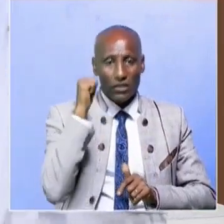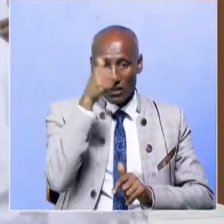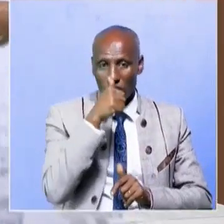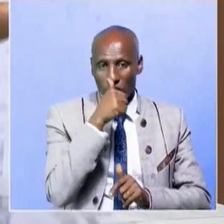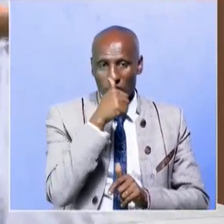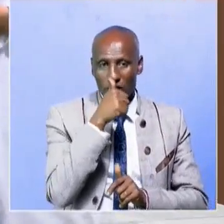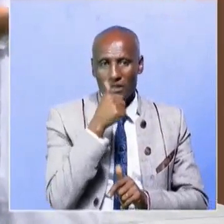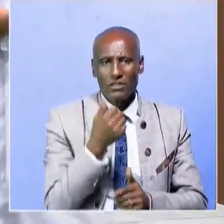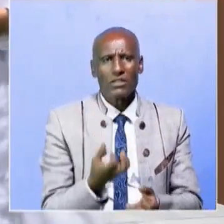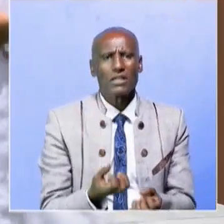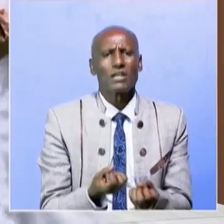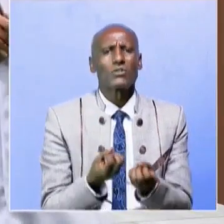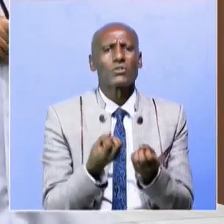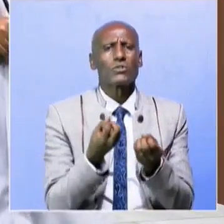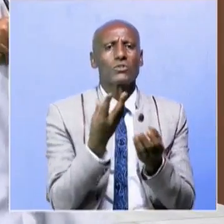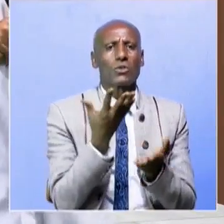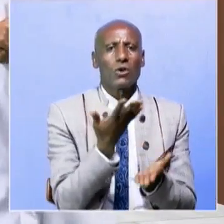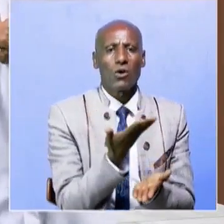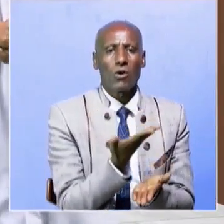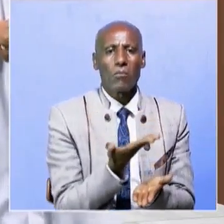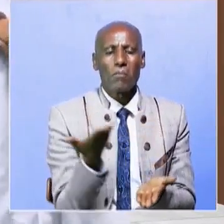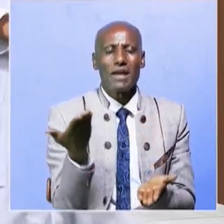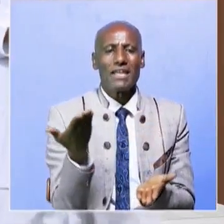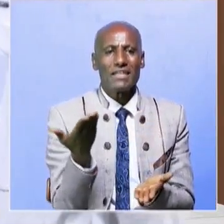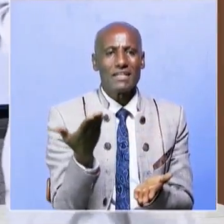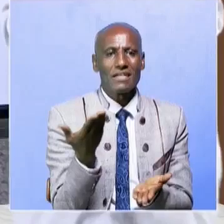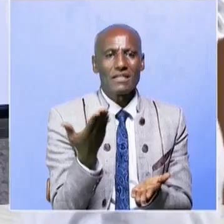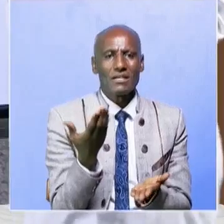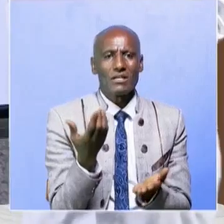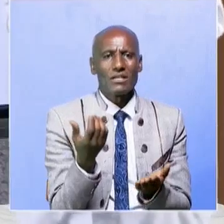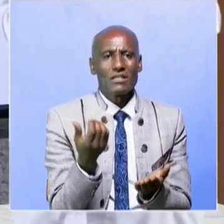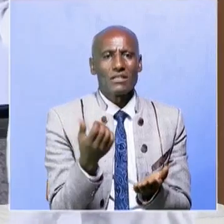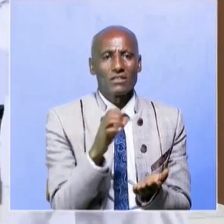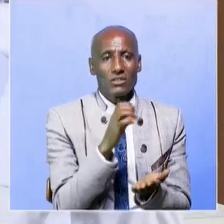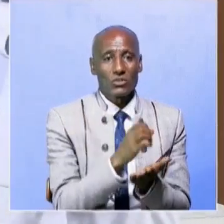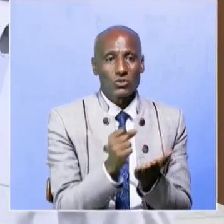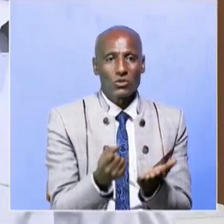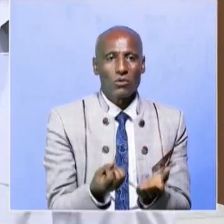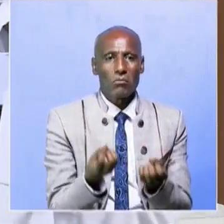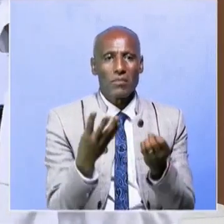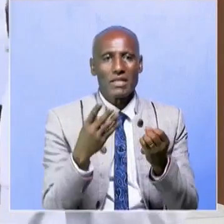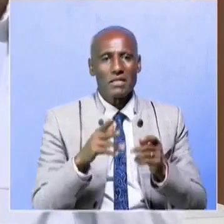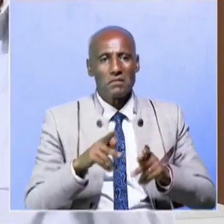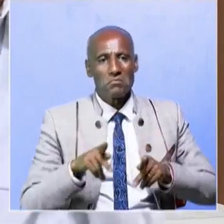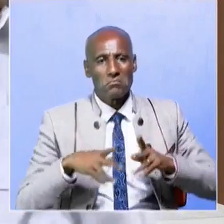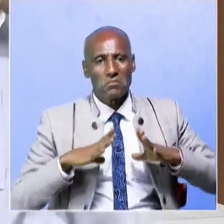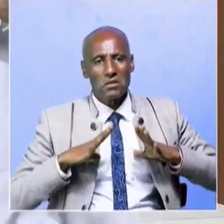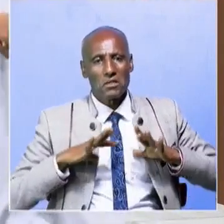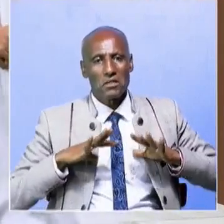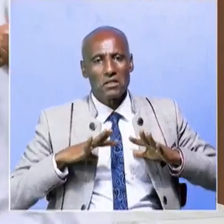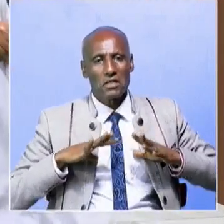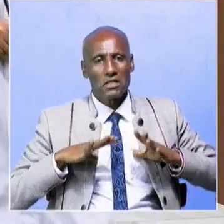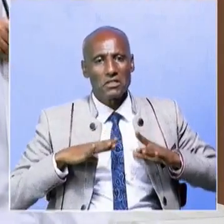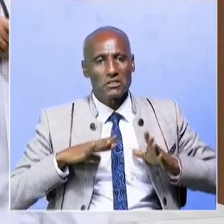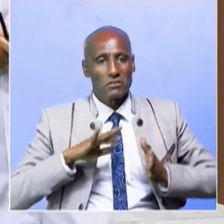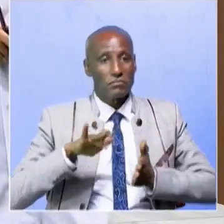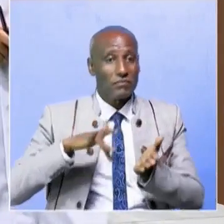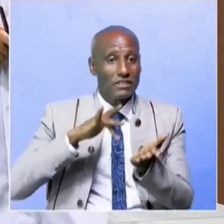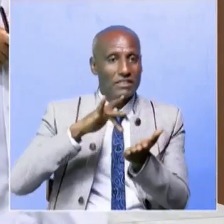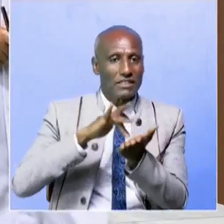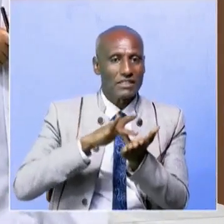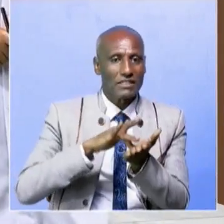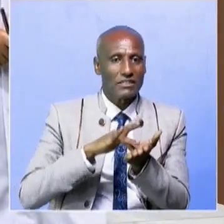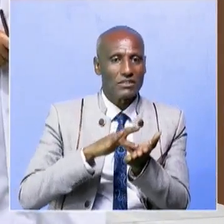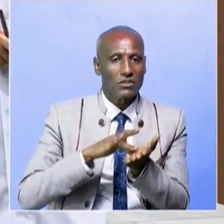There are so many recreational centers. Recreation centers are, in your case,